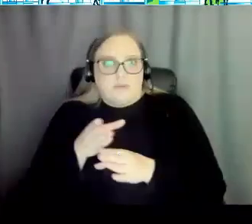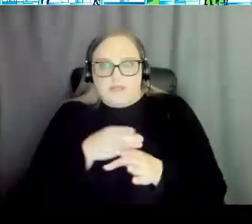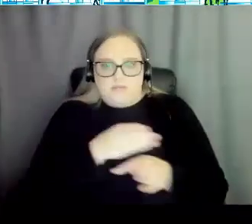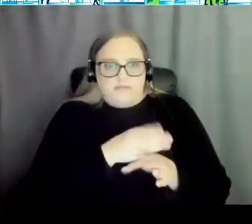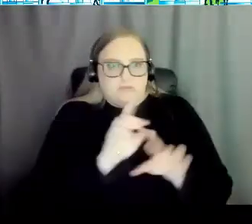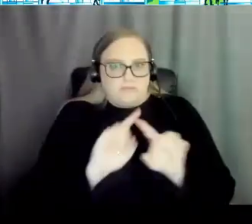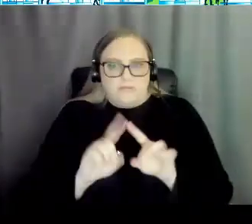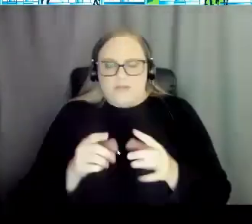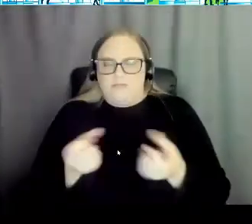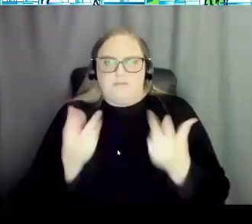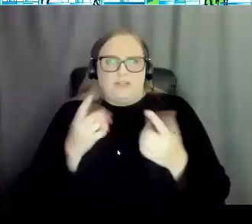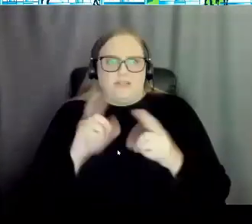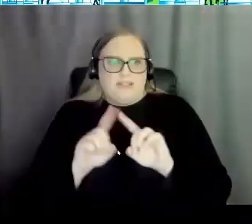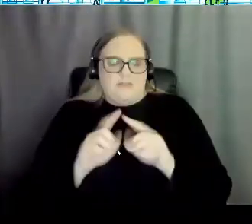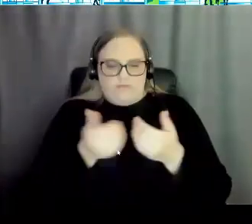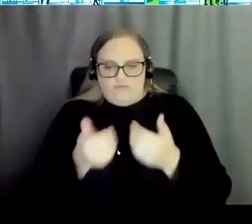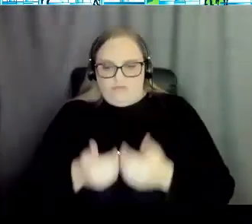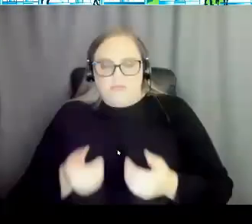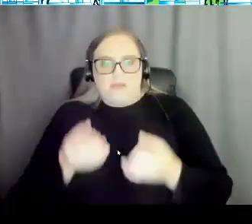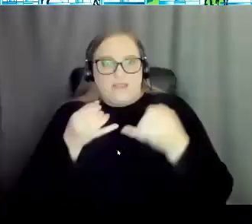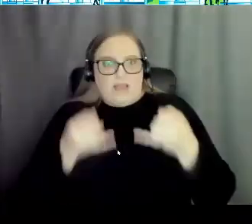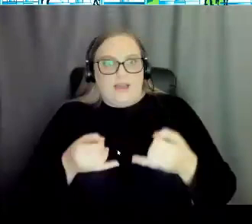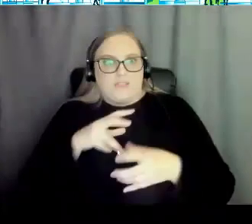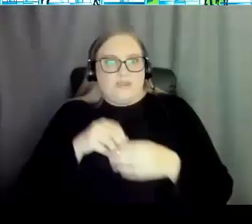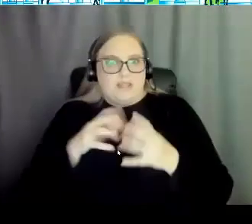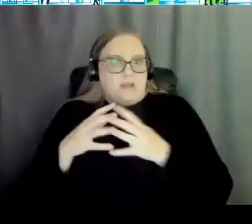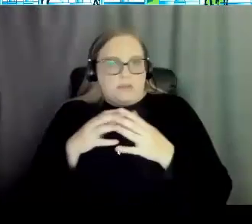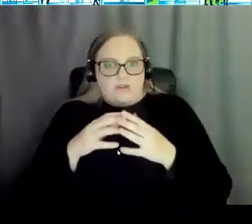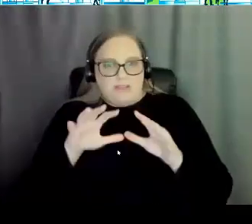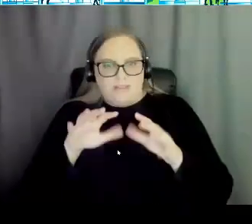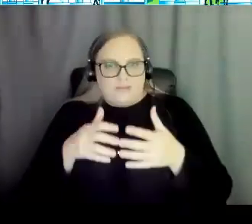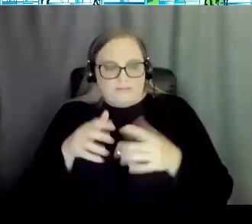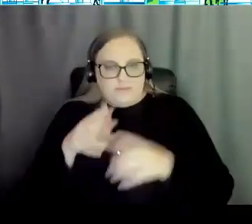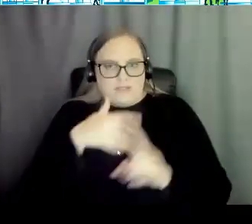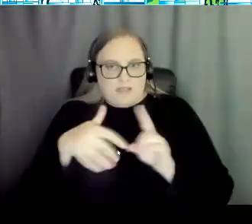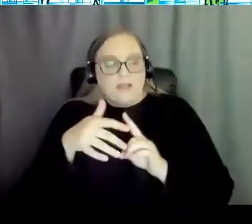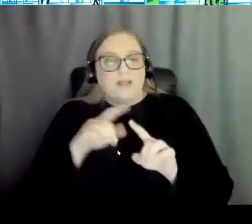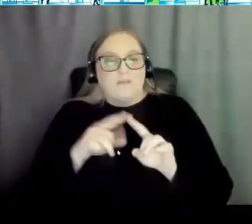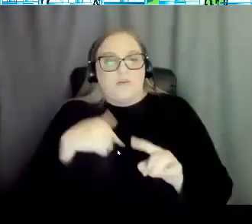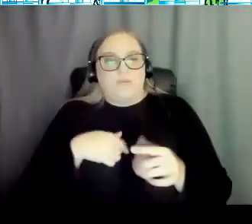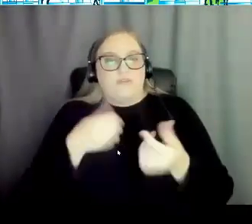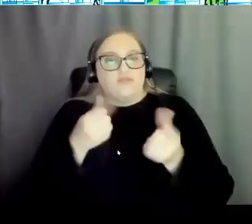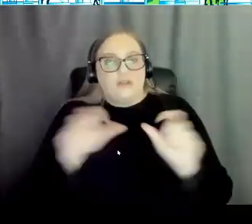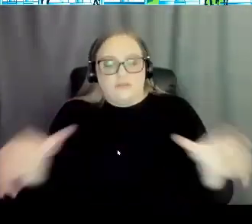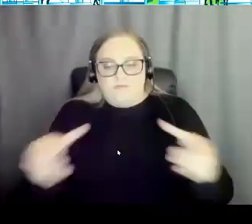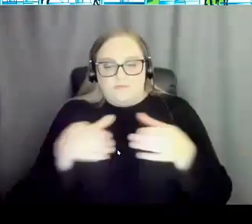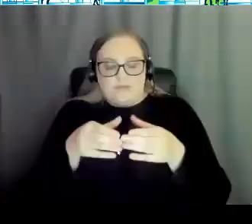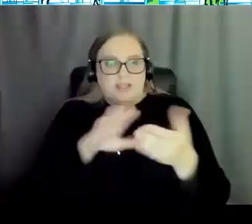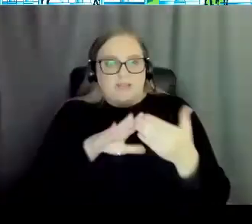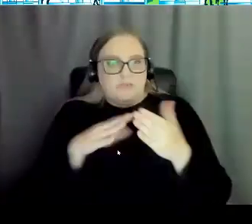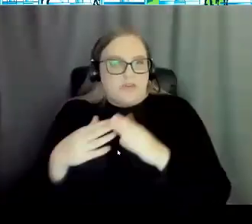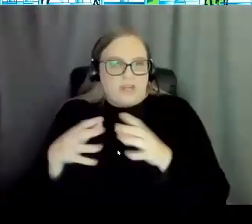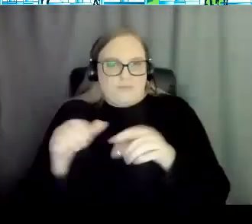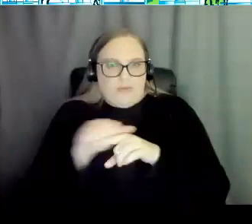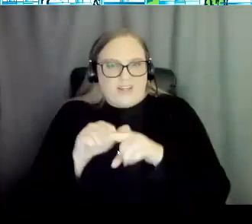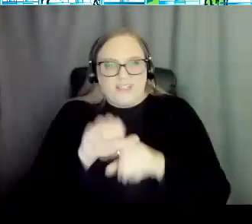lines in American society, but we're trying to congeal into a community of practice or a cohort